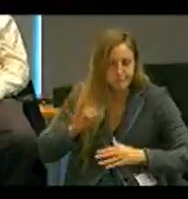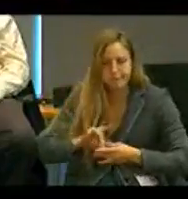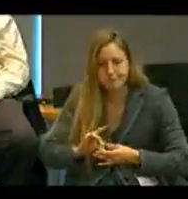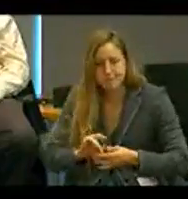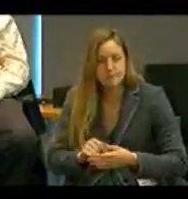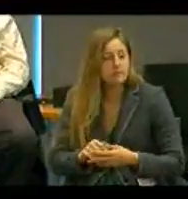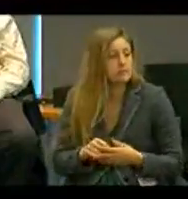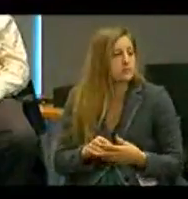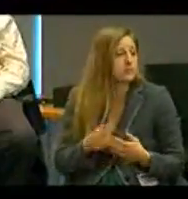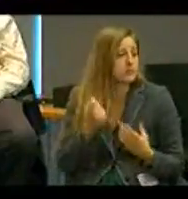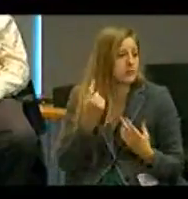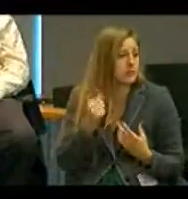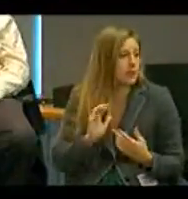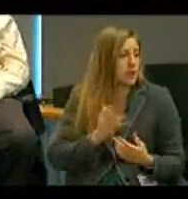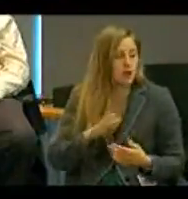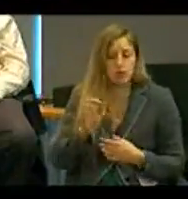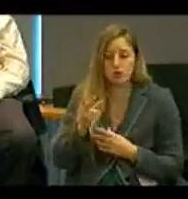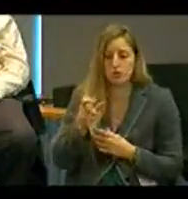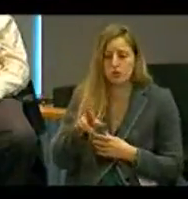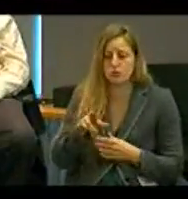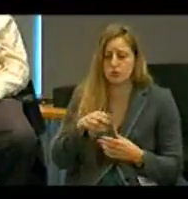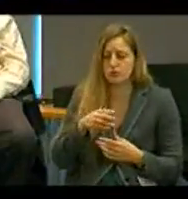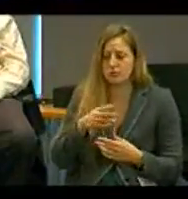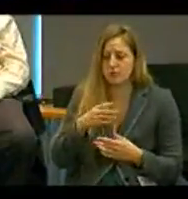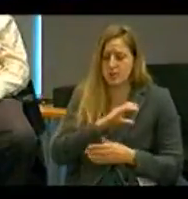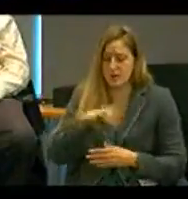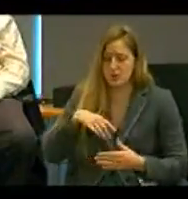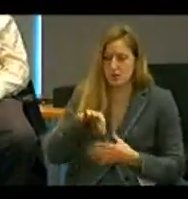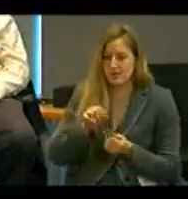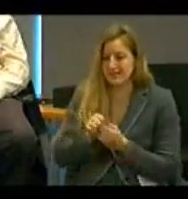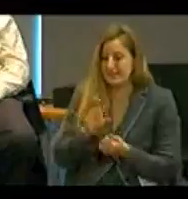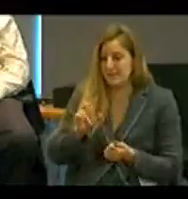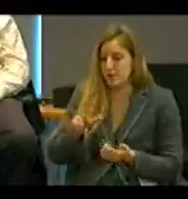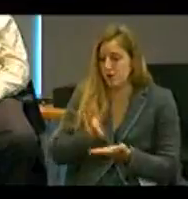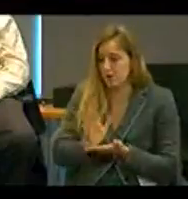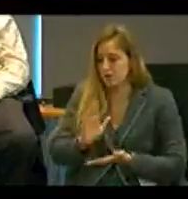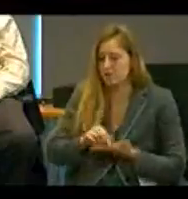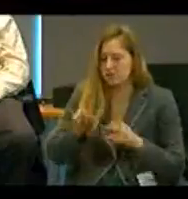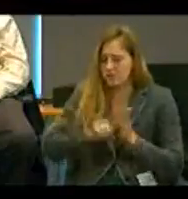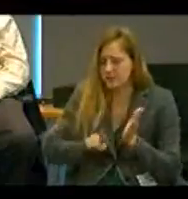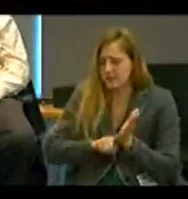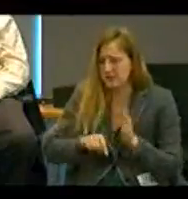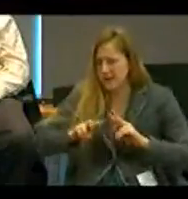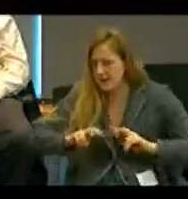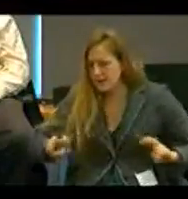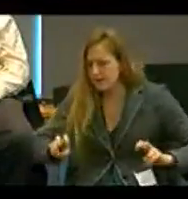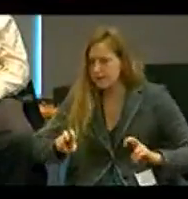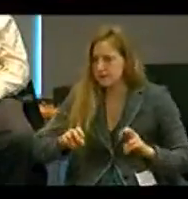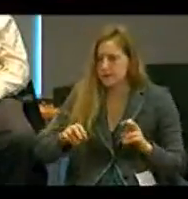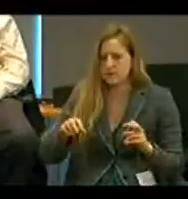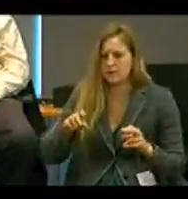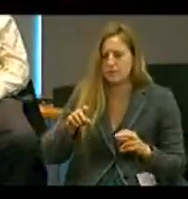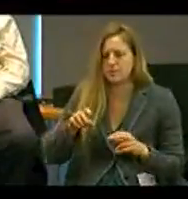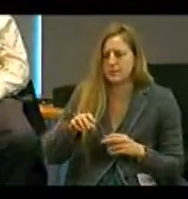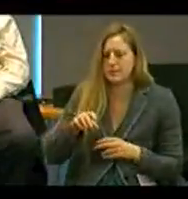Our charter as the U.S. Commission on Civil Rights is to investigate and analyze disparities based on discrimination based on